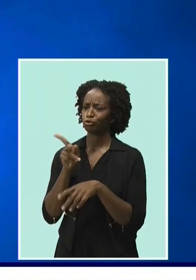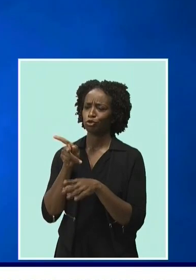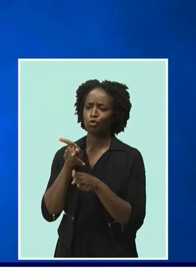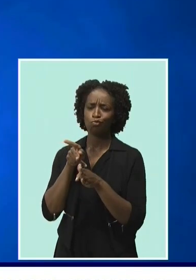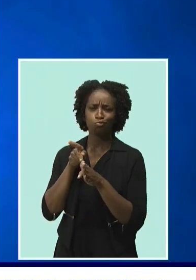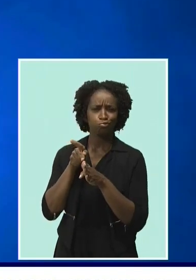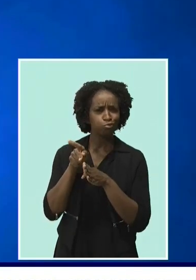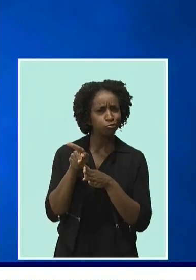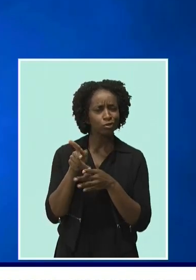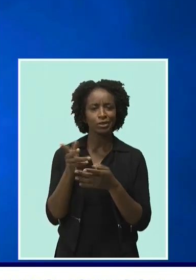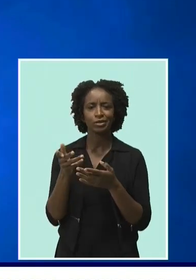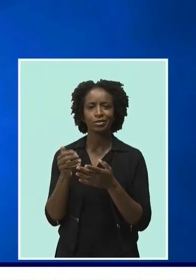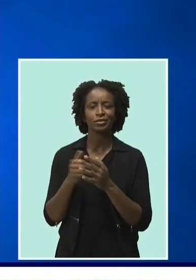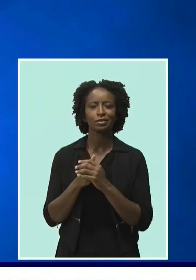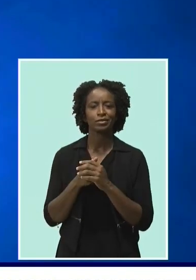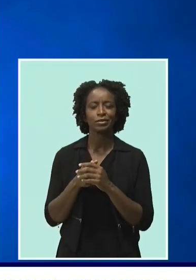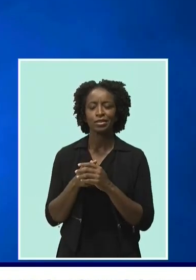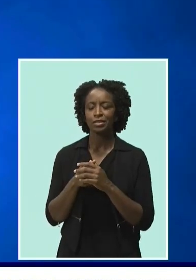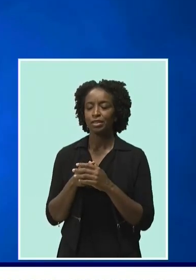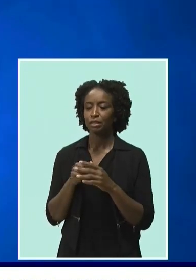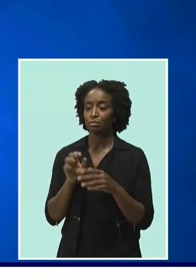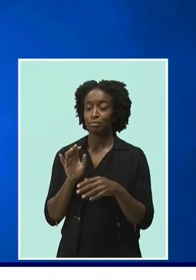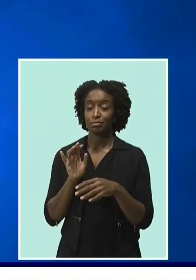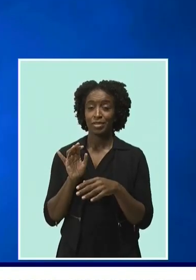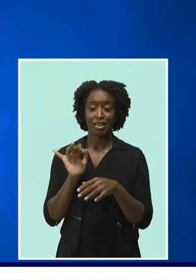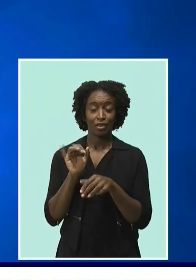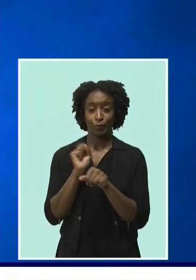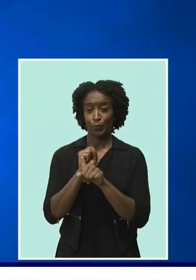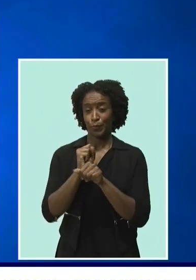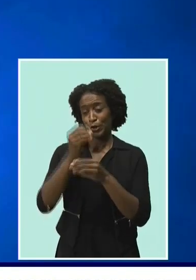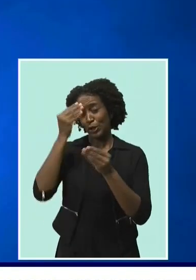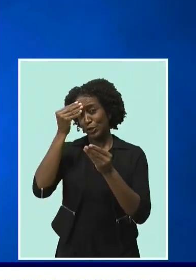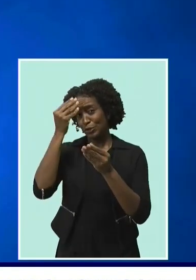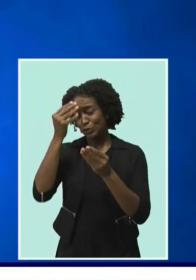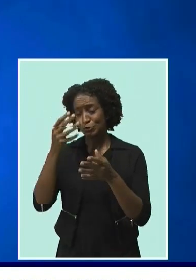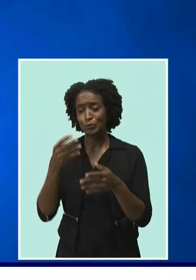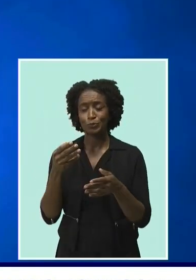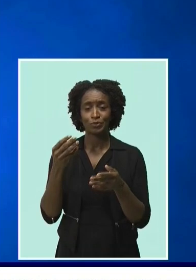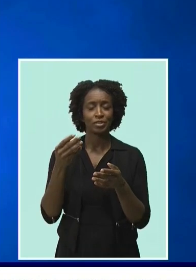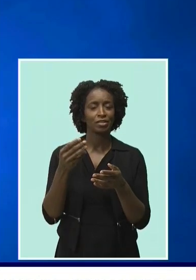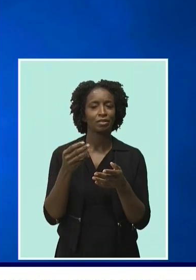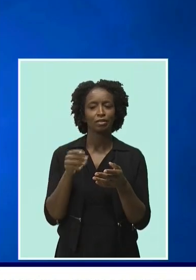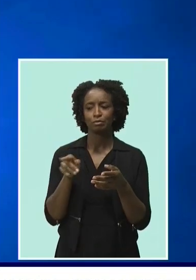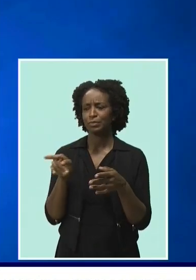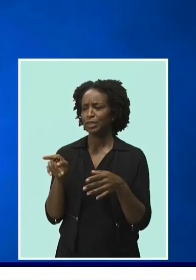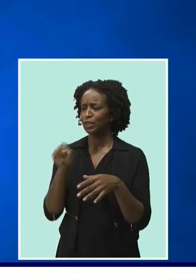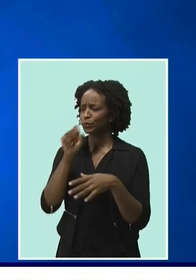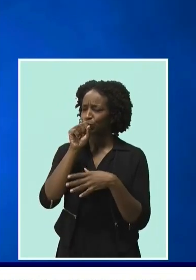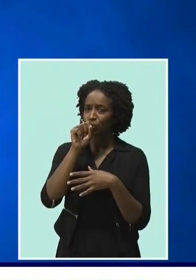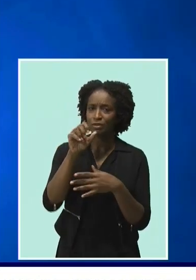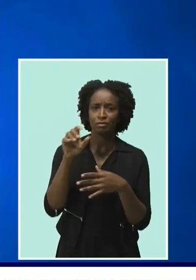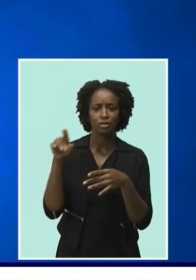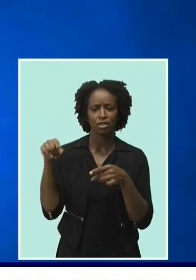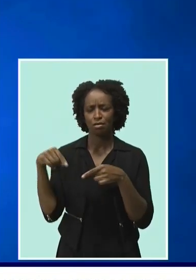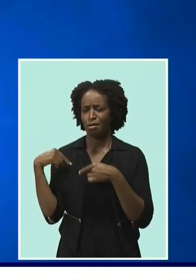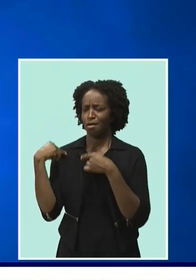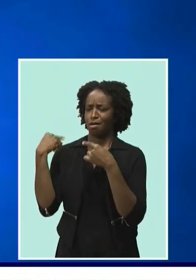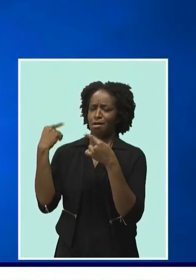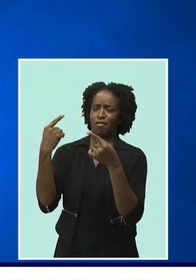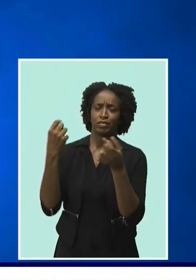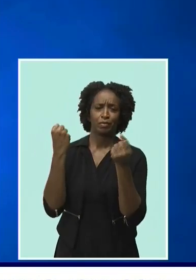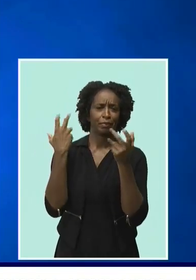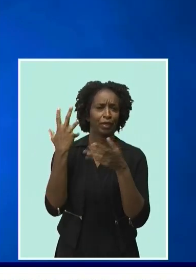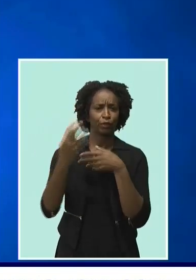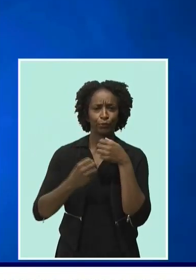and deep conviction for the industry and used his wide knowledge and skills developed from his work over the years across the Caribbean